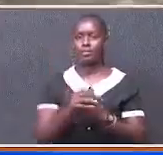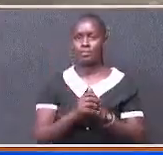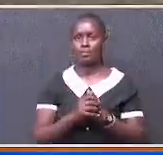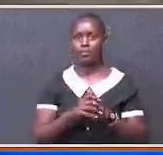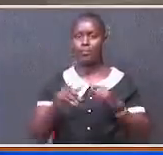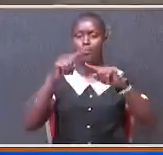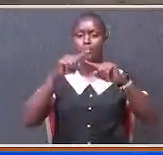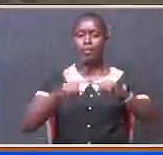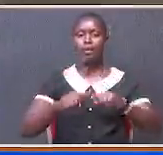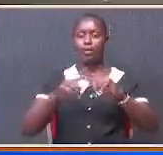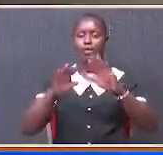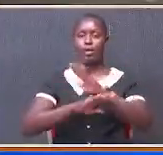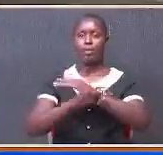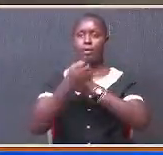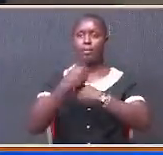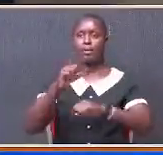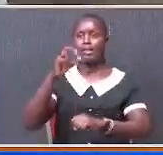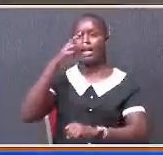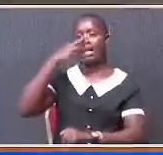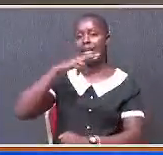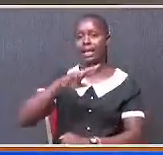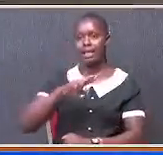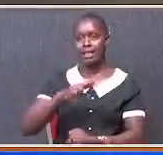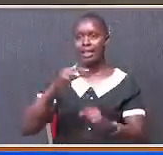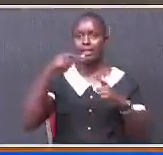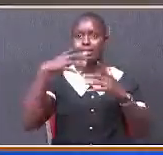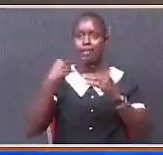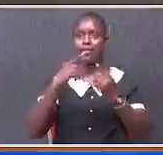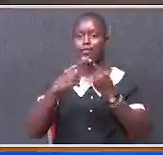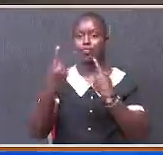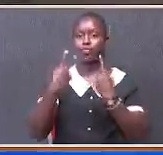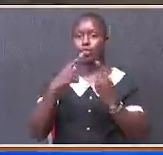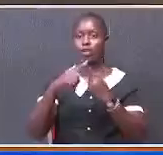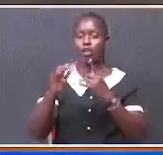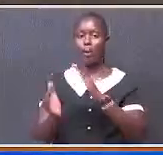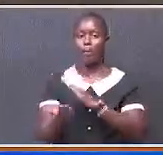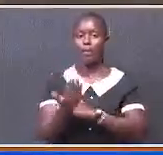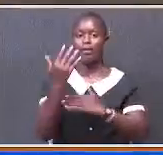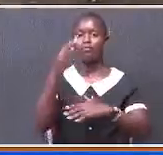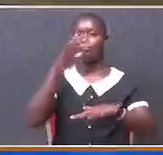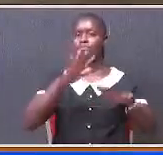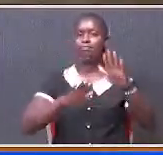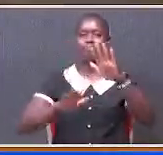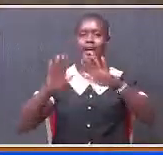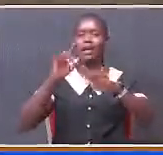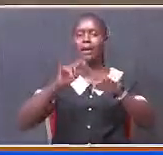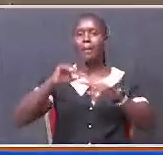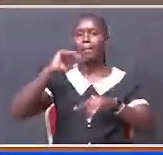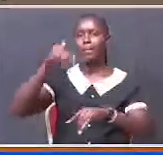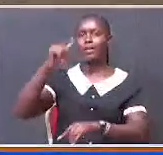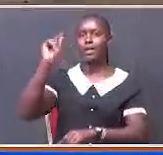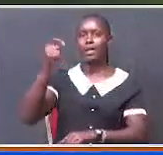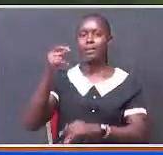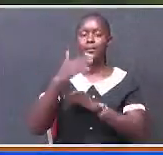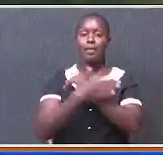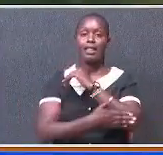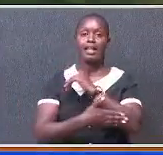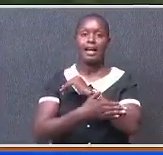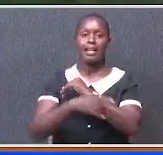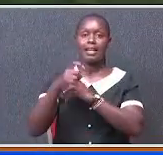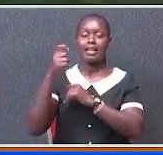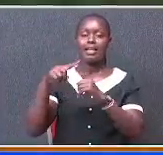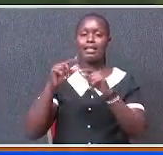According to Deputy President Rigathi Gachagua, who was speaking during a morning hike on the slopes of Mount Kenya, the country requires